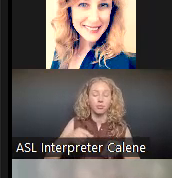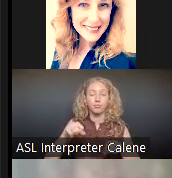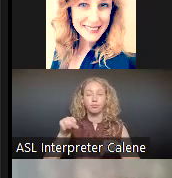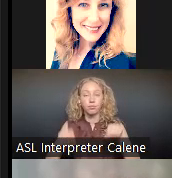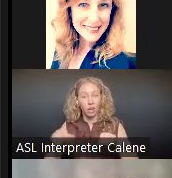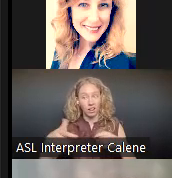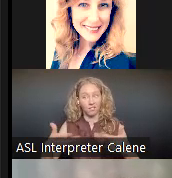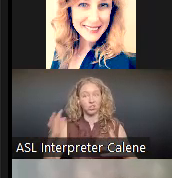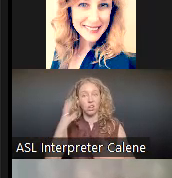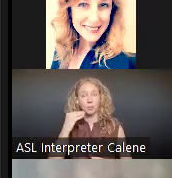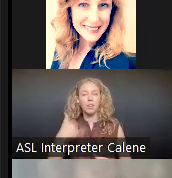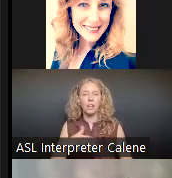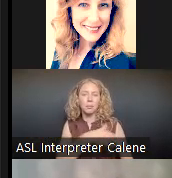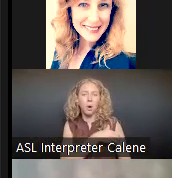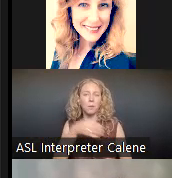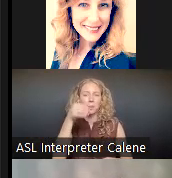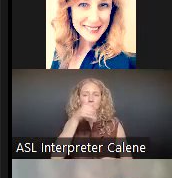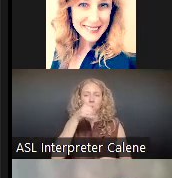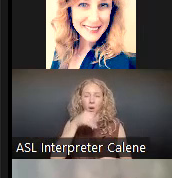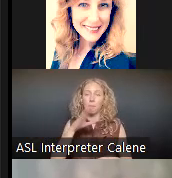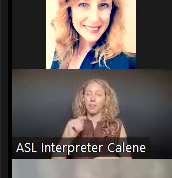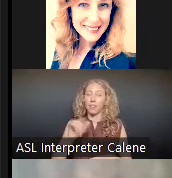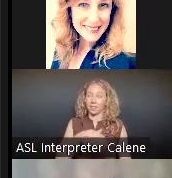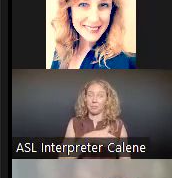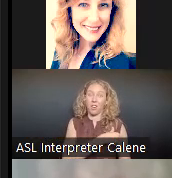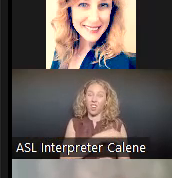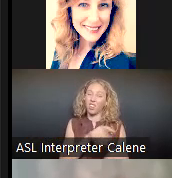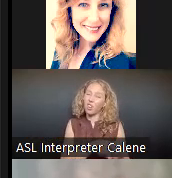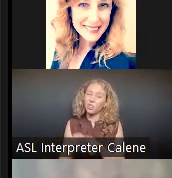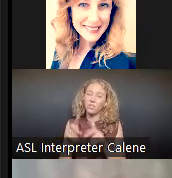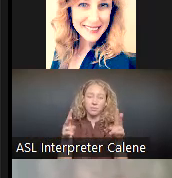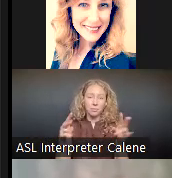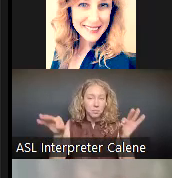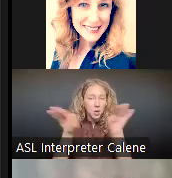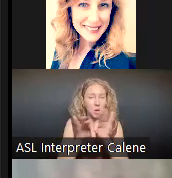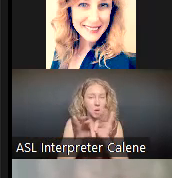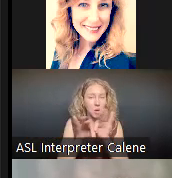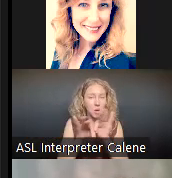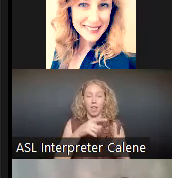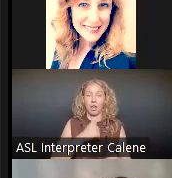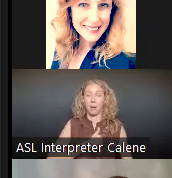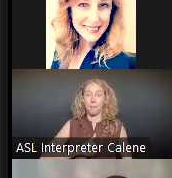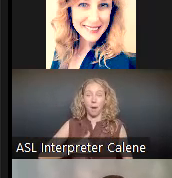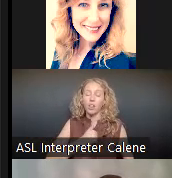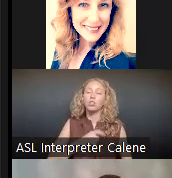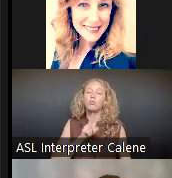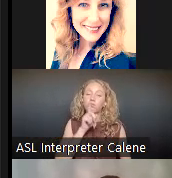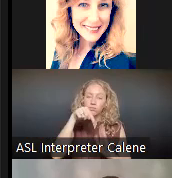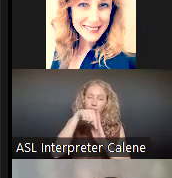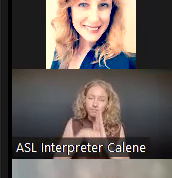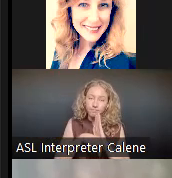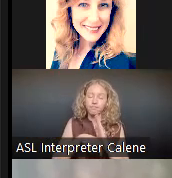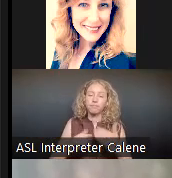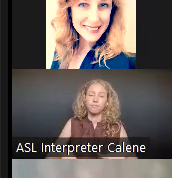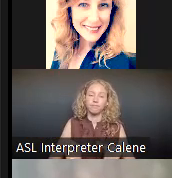again, powerful, right? But not only is it powerful, it's very important that the apology is sincere, right?